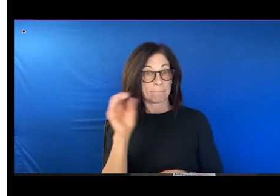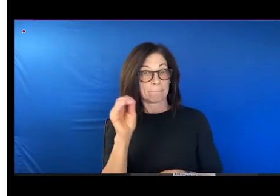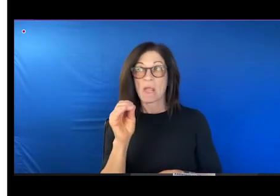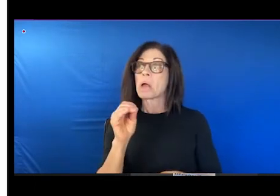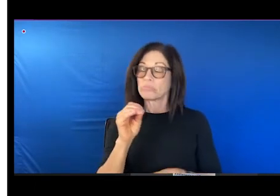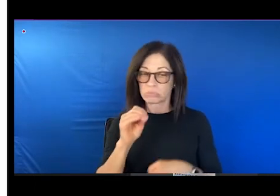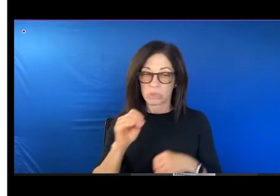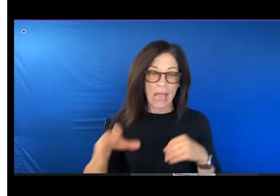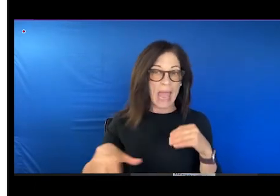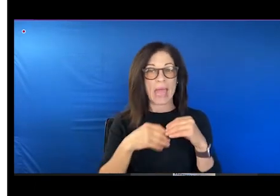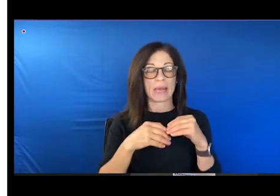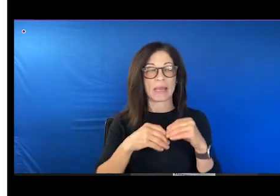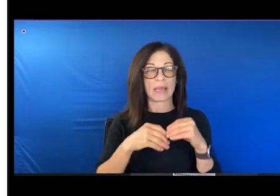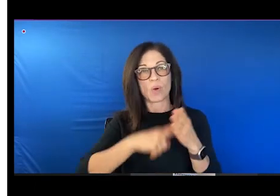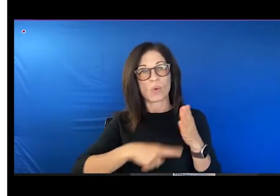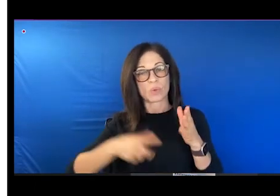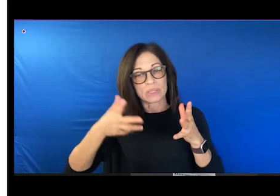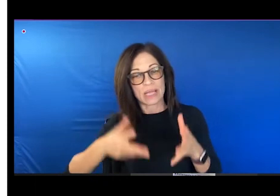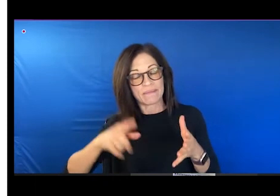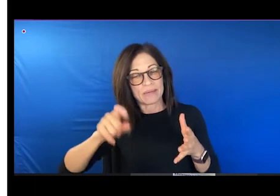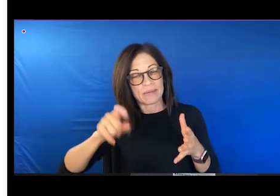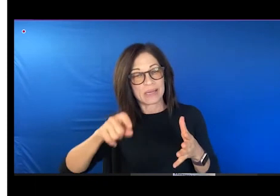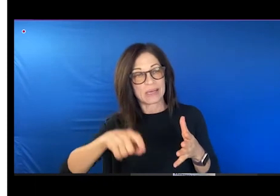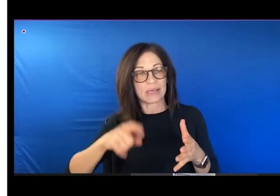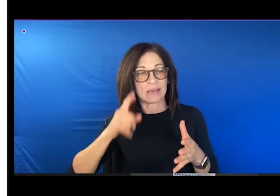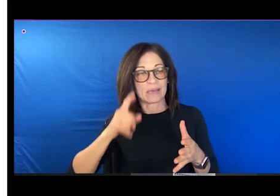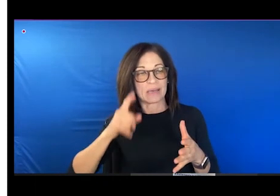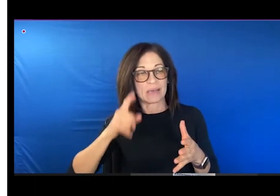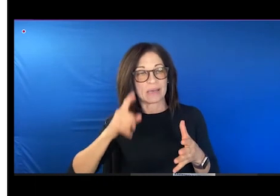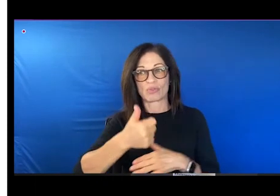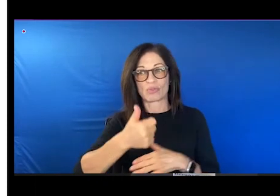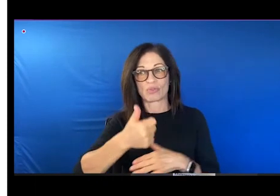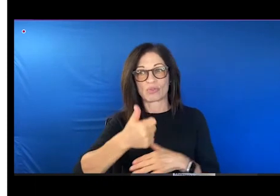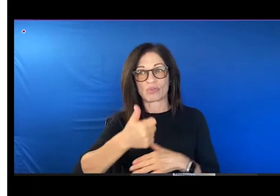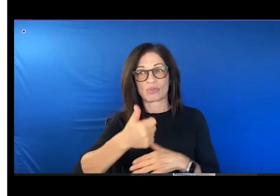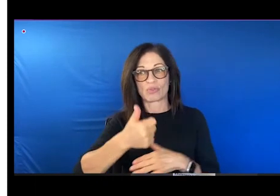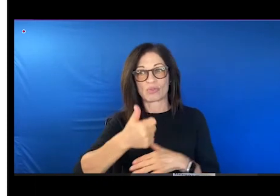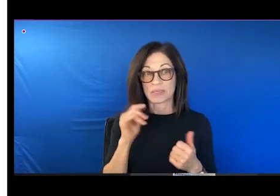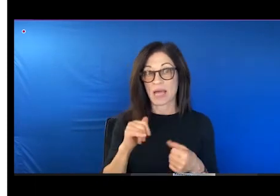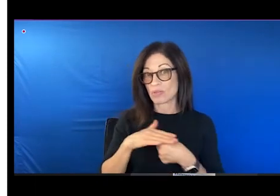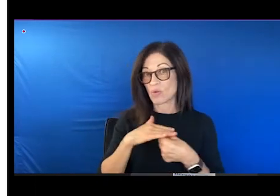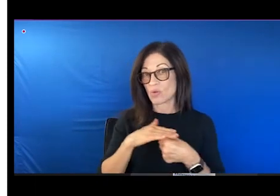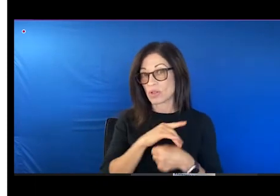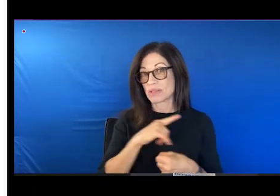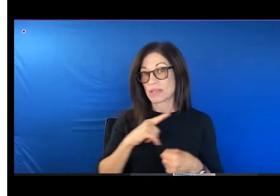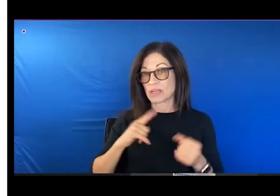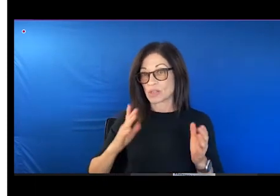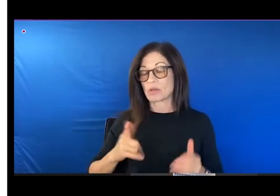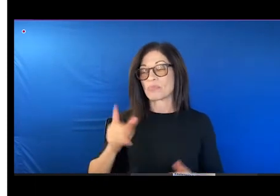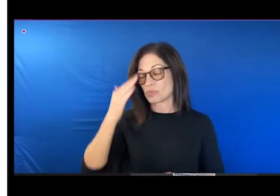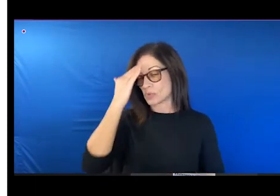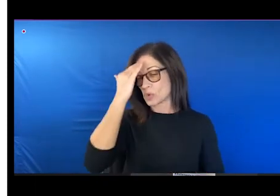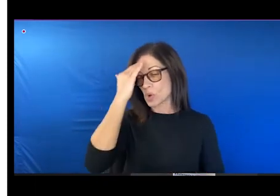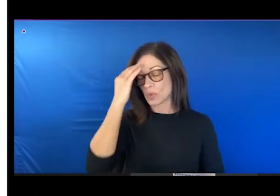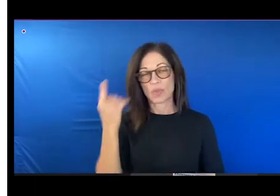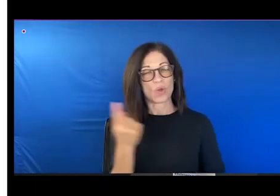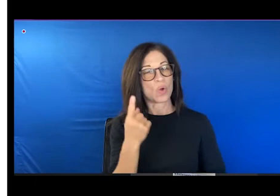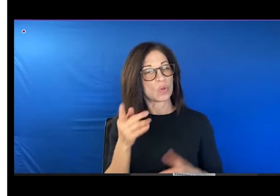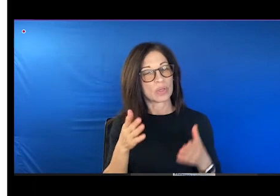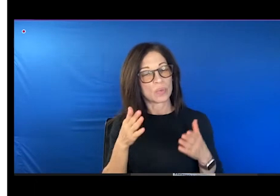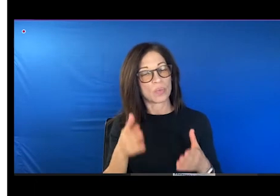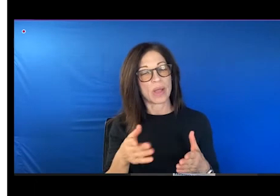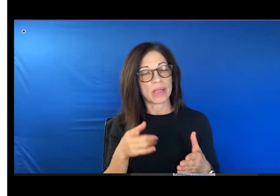service. And the employer kicked in the rest of the money to support a transportation service because that local legislator